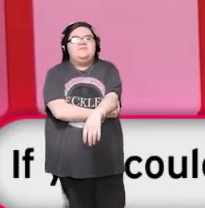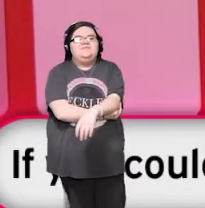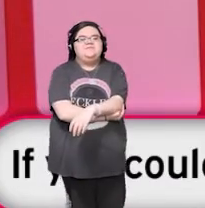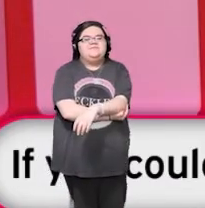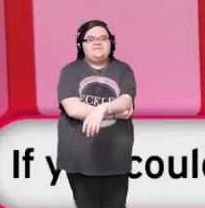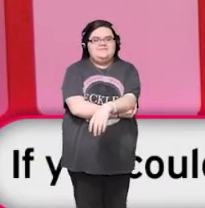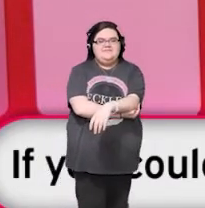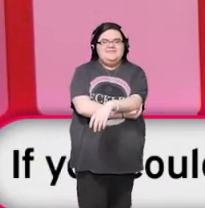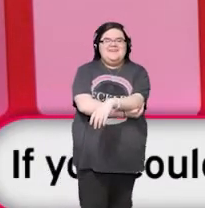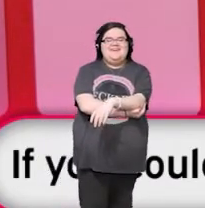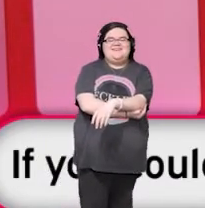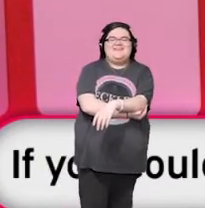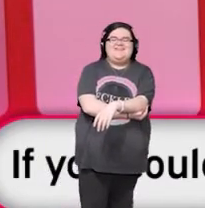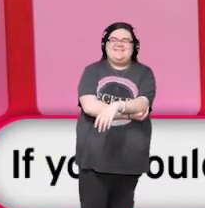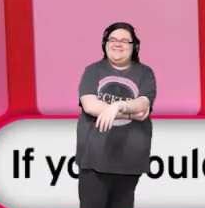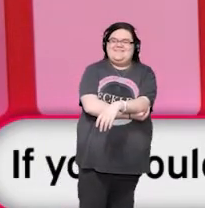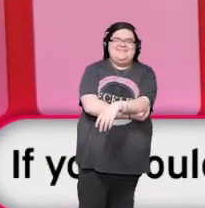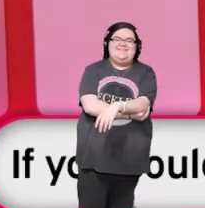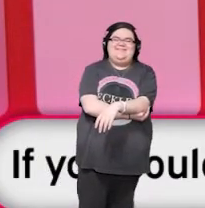Money.